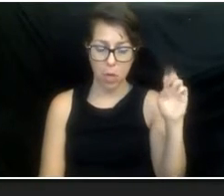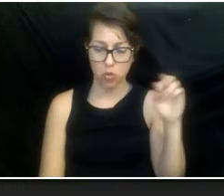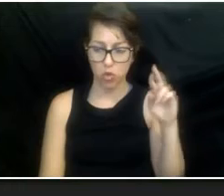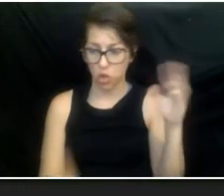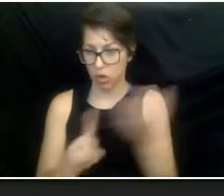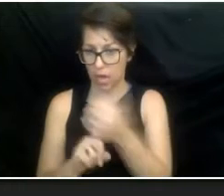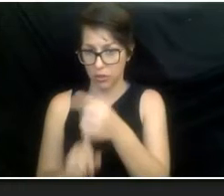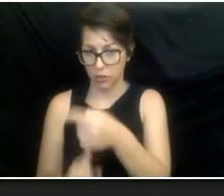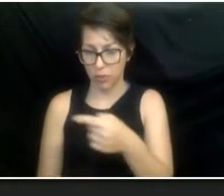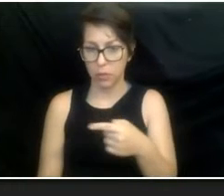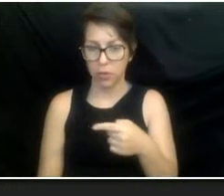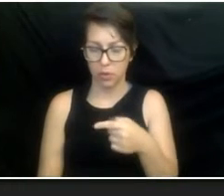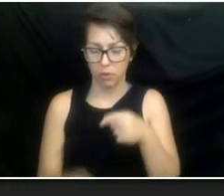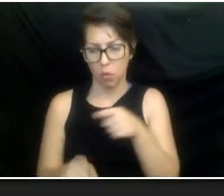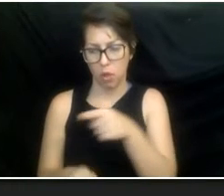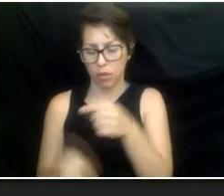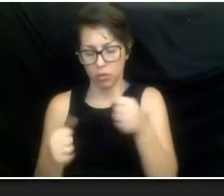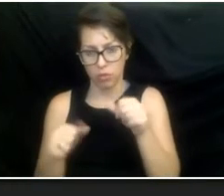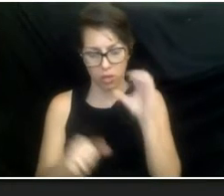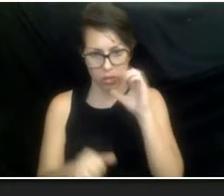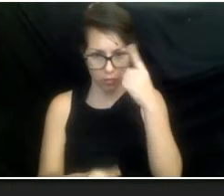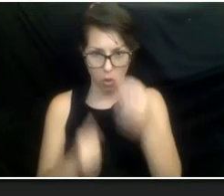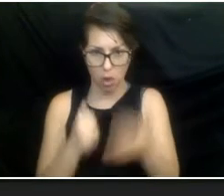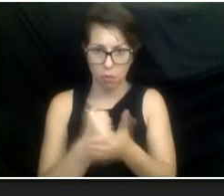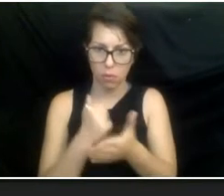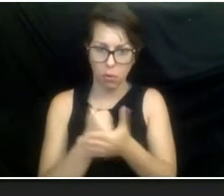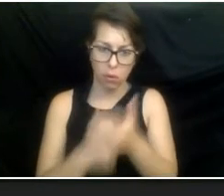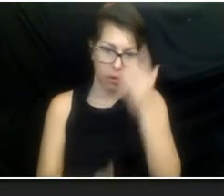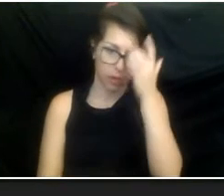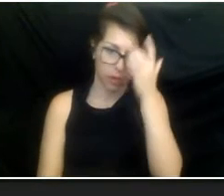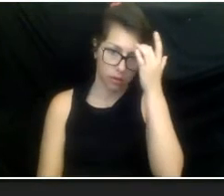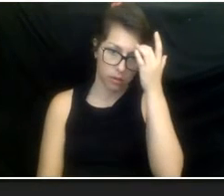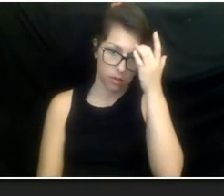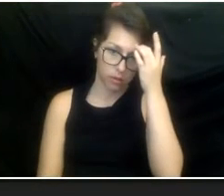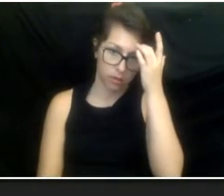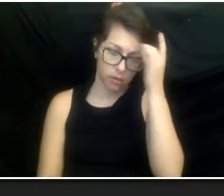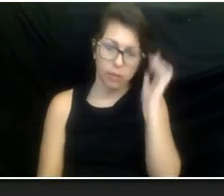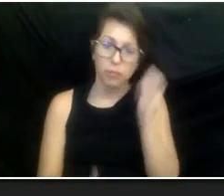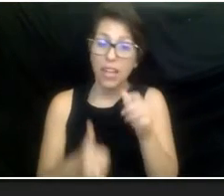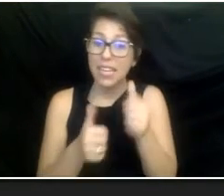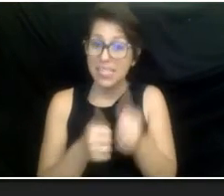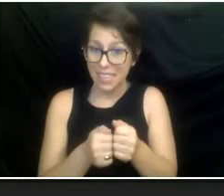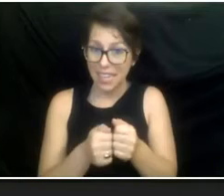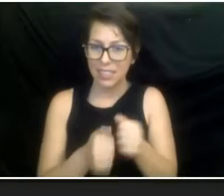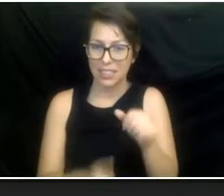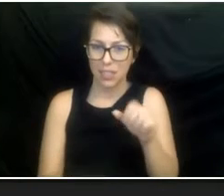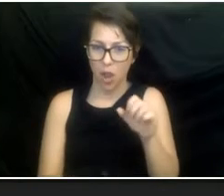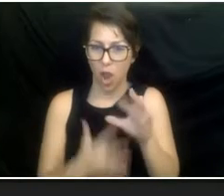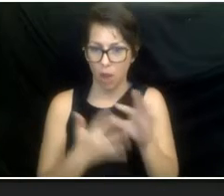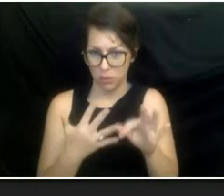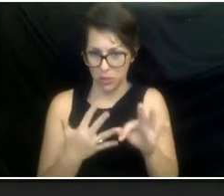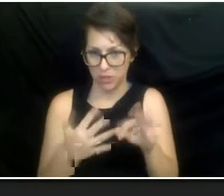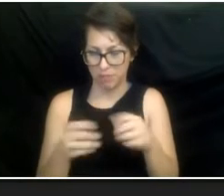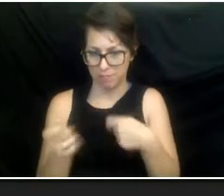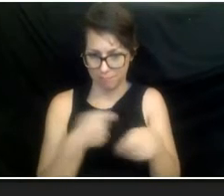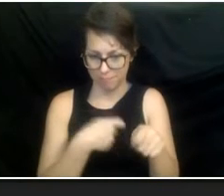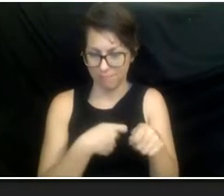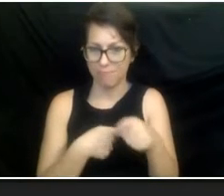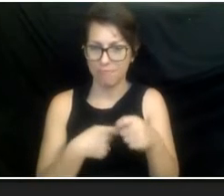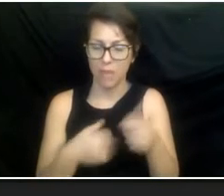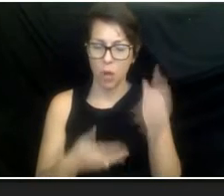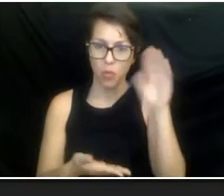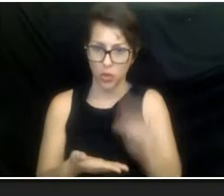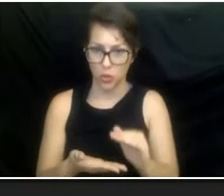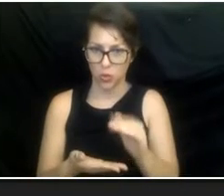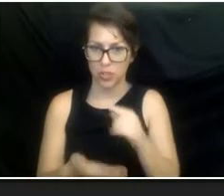our survivors at the situation where they were unable to physically call themselves our help